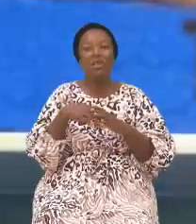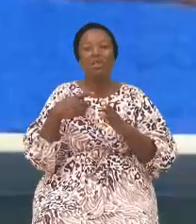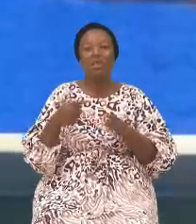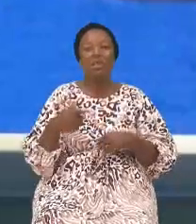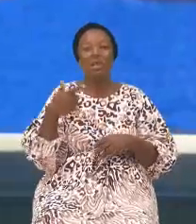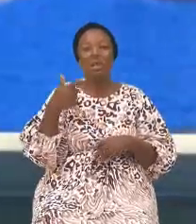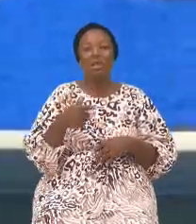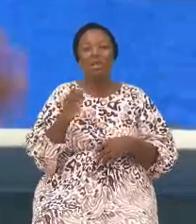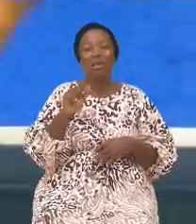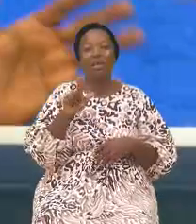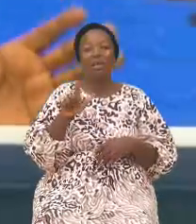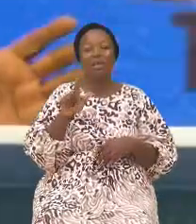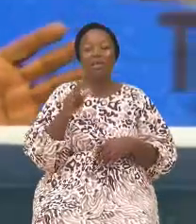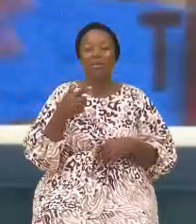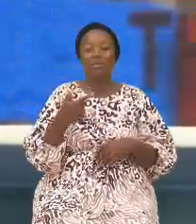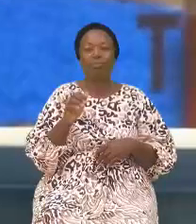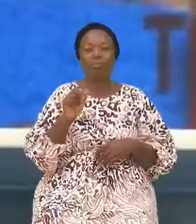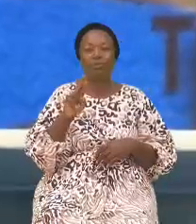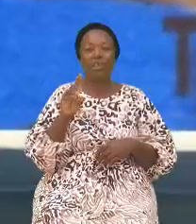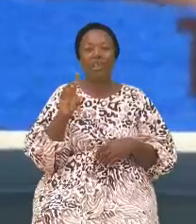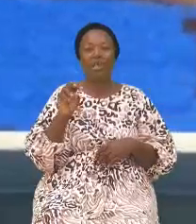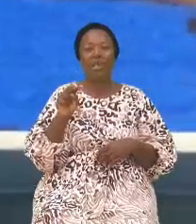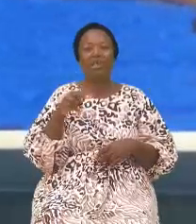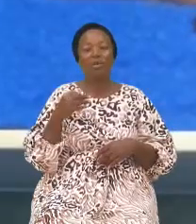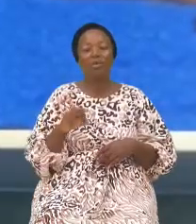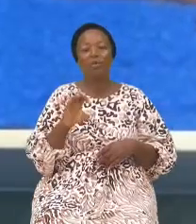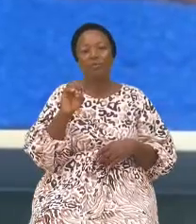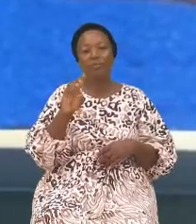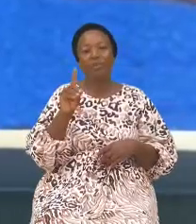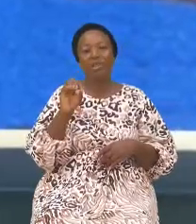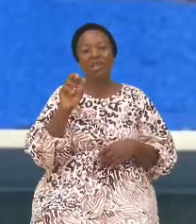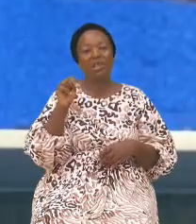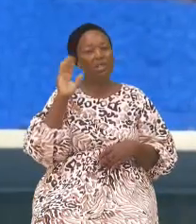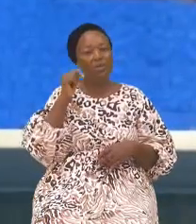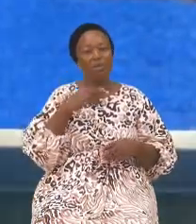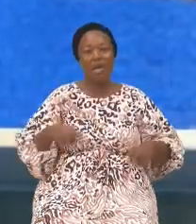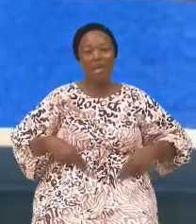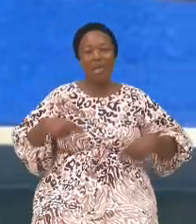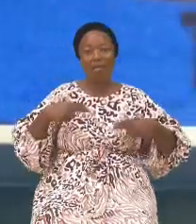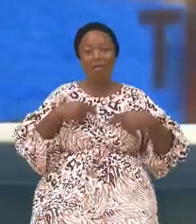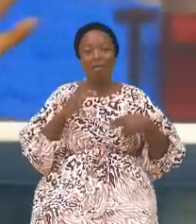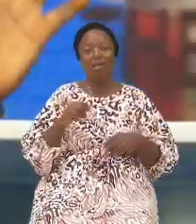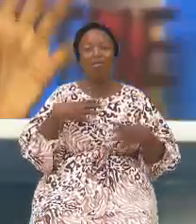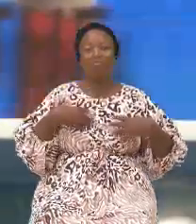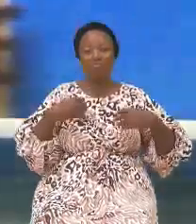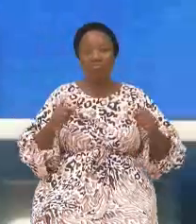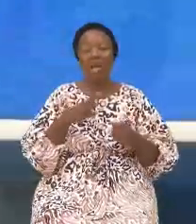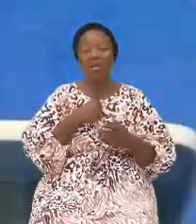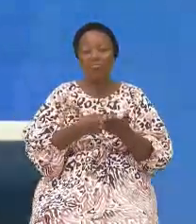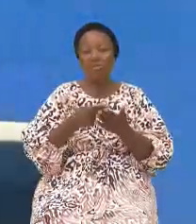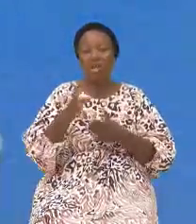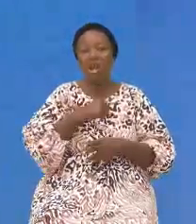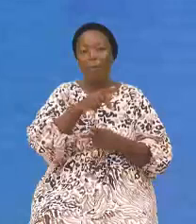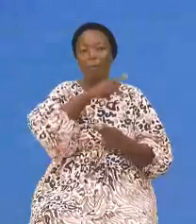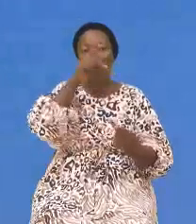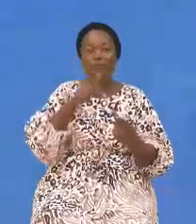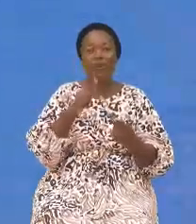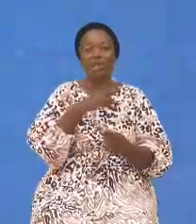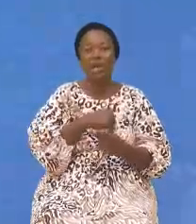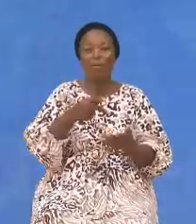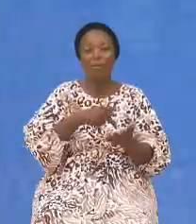Eve, and He put them in the Garden of Eden. They were healthy, they were